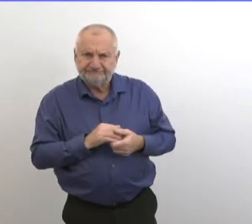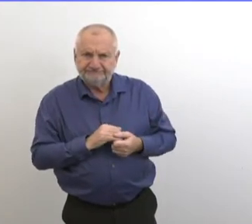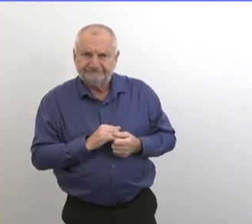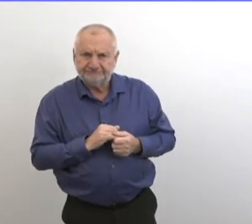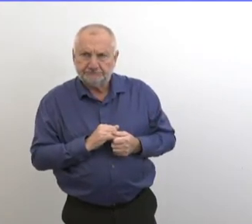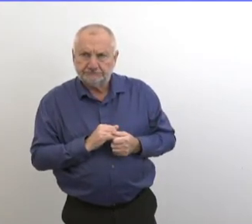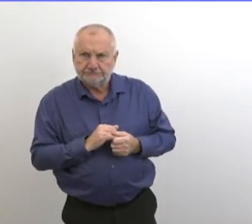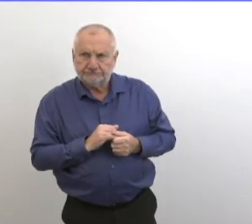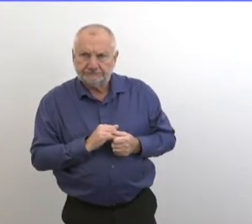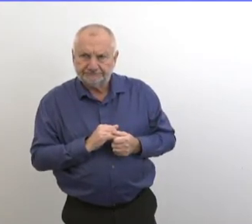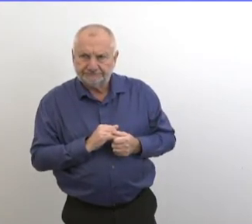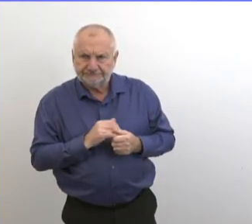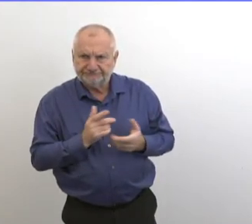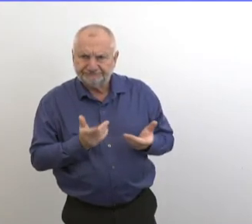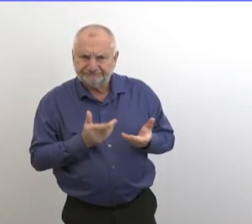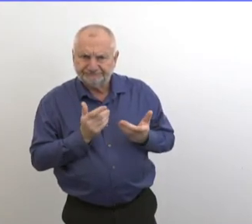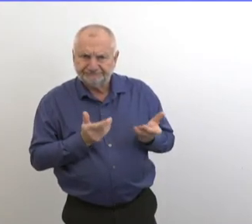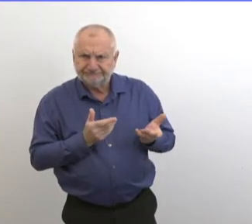the